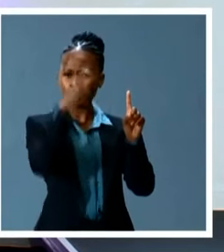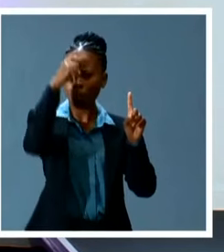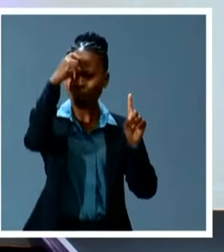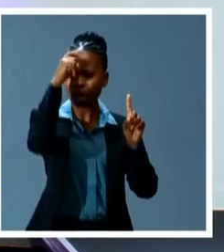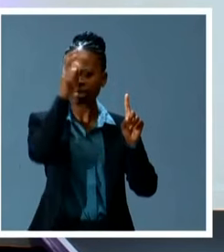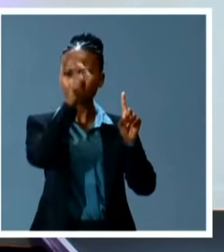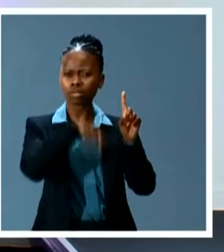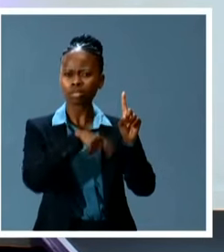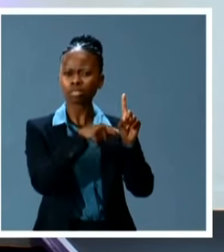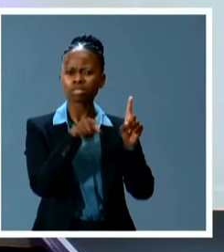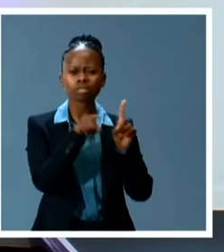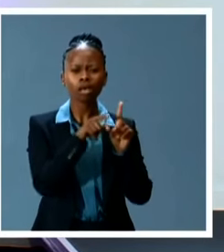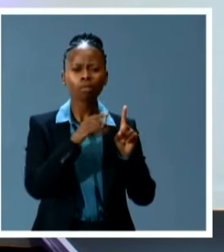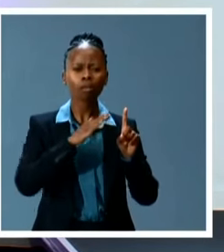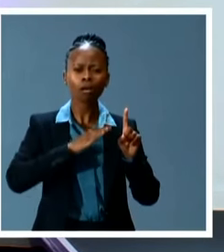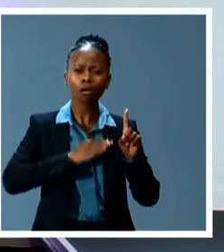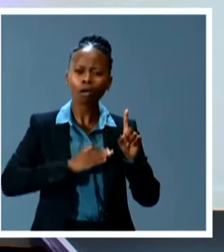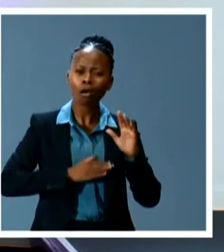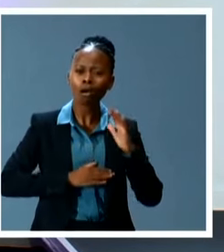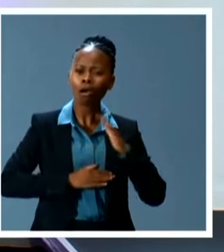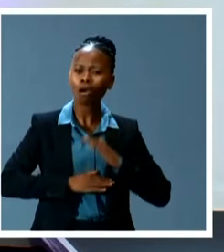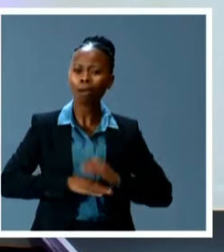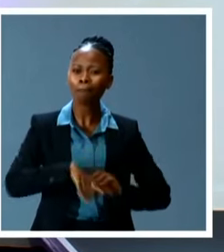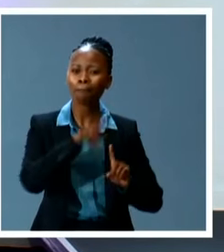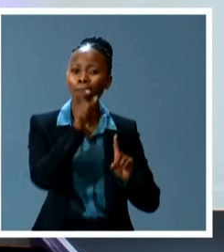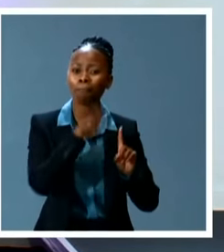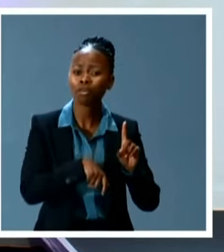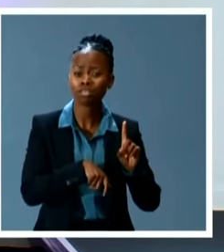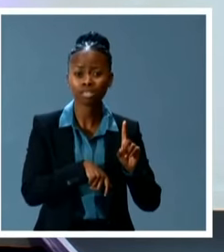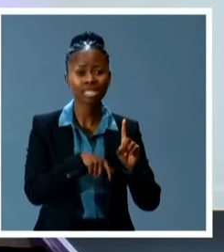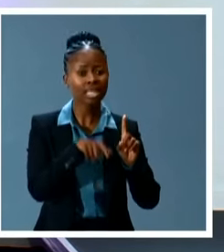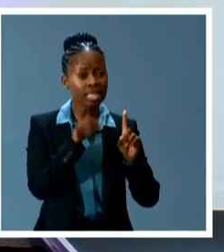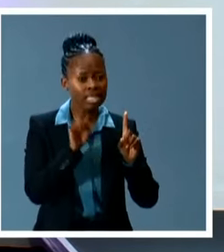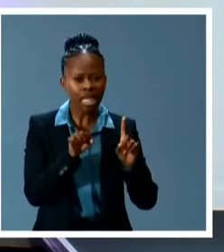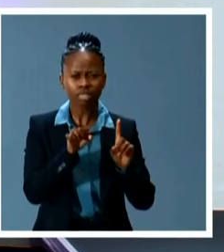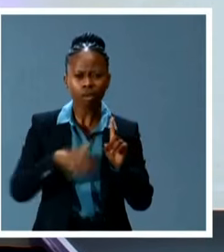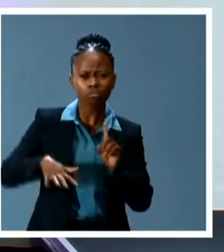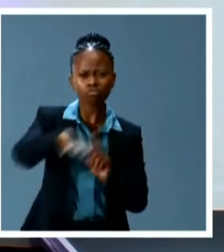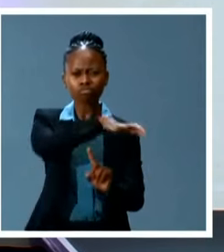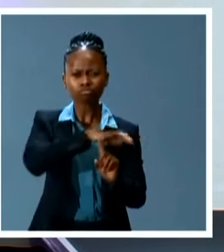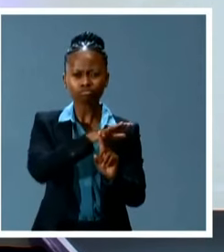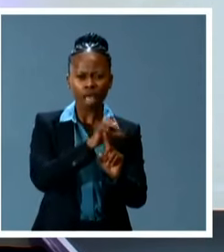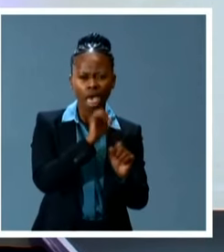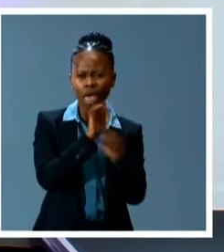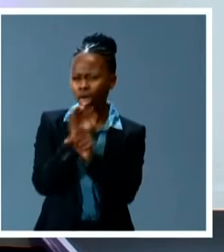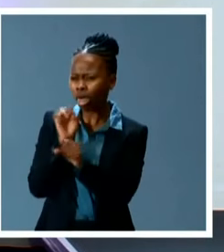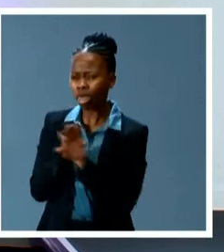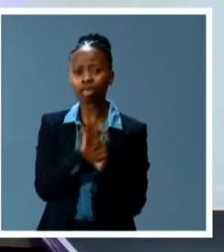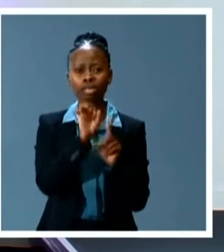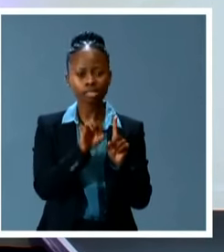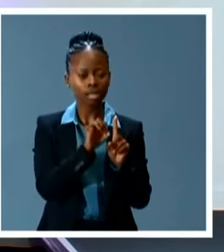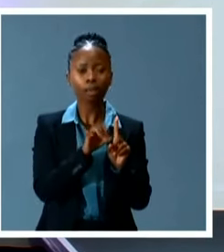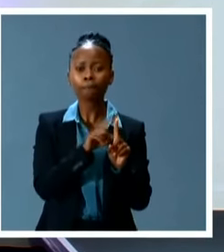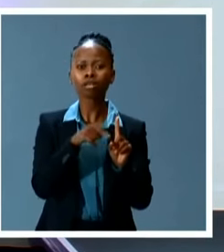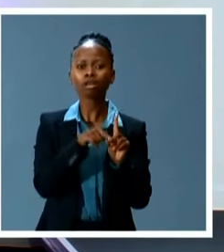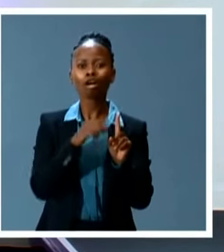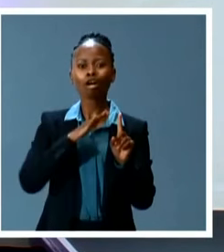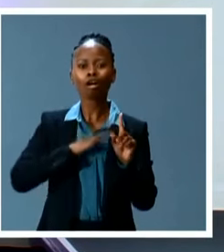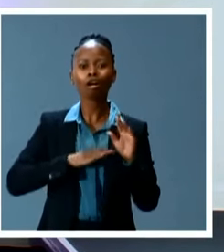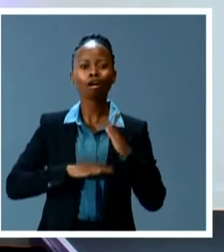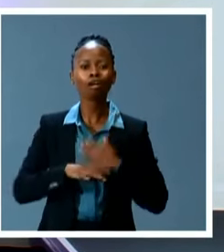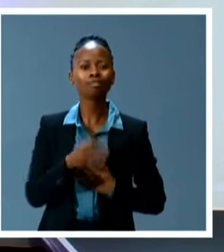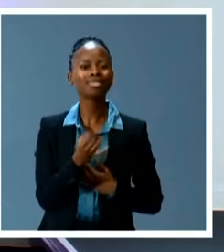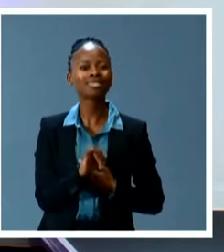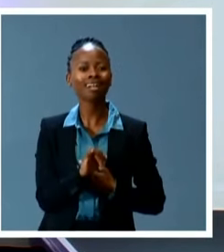his calm in a storm. Needless to say, these are attributes which have been called on more than